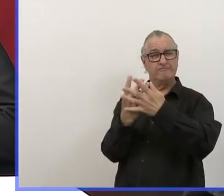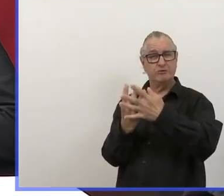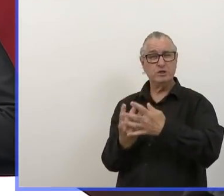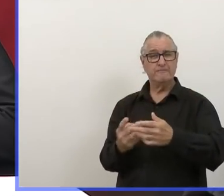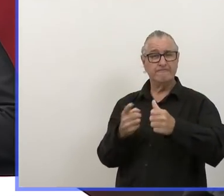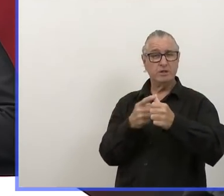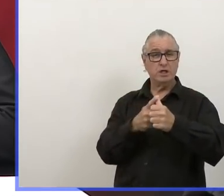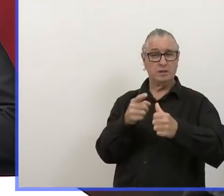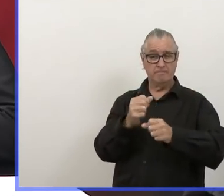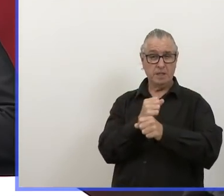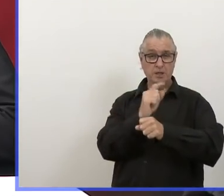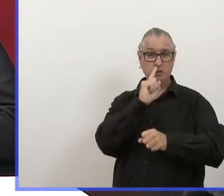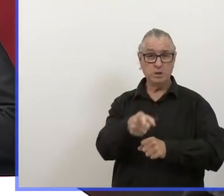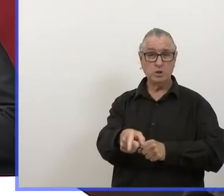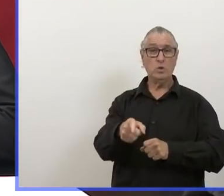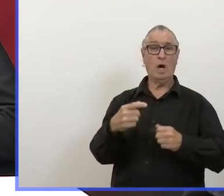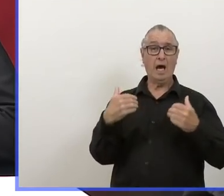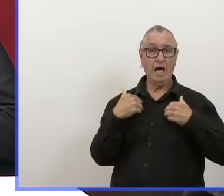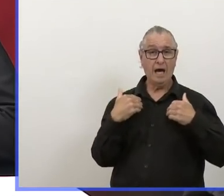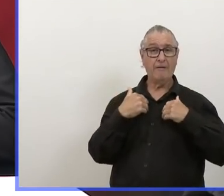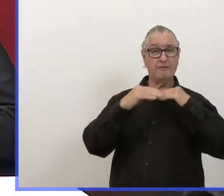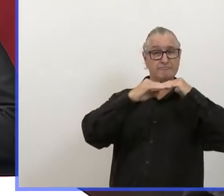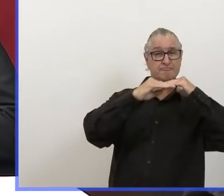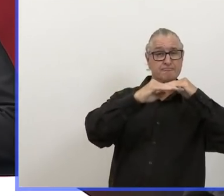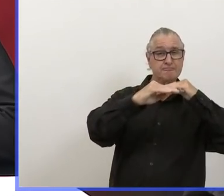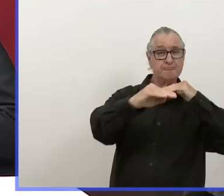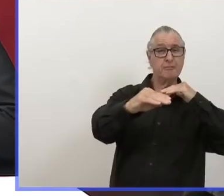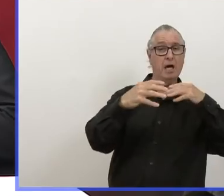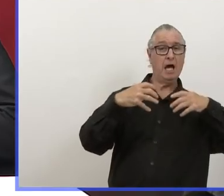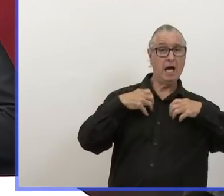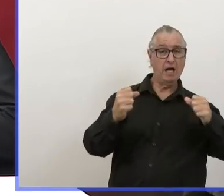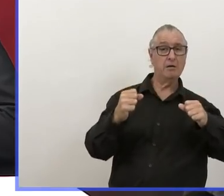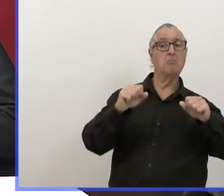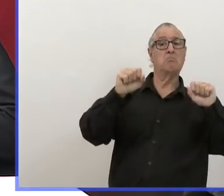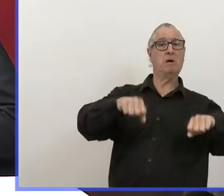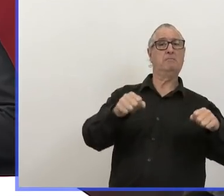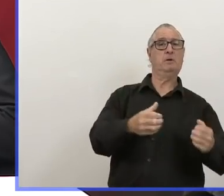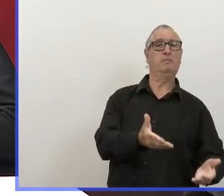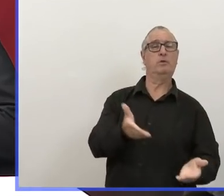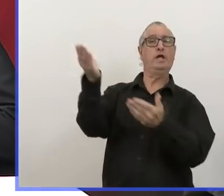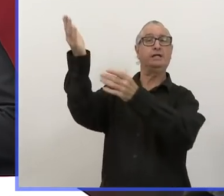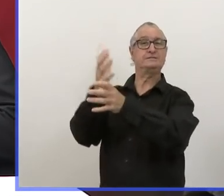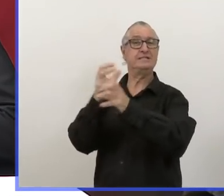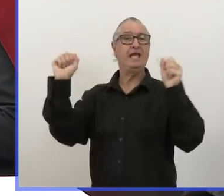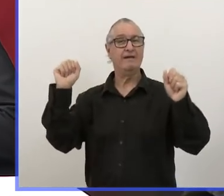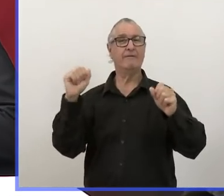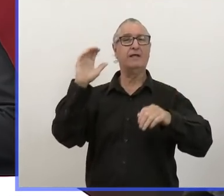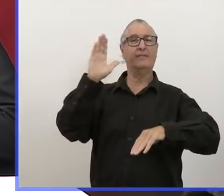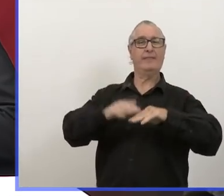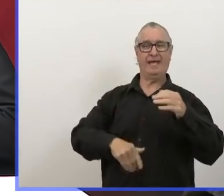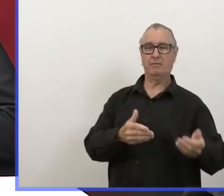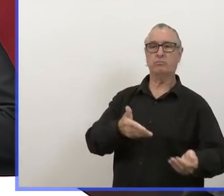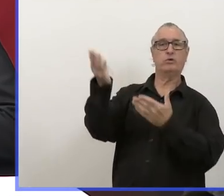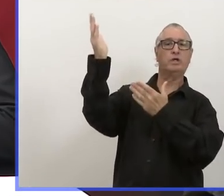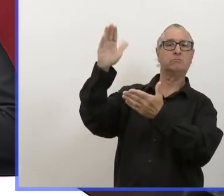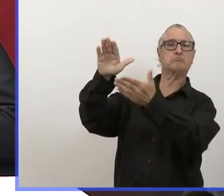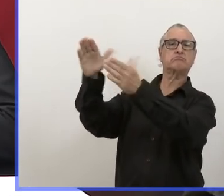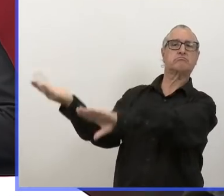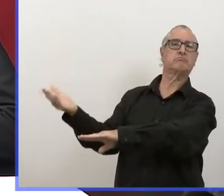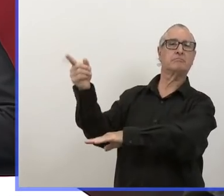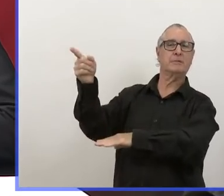stable enough to make the trip and that their survival rate is going to actually be there? Because we've got two people that have died in the